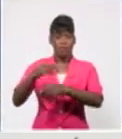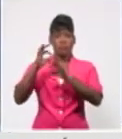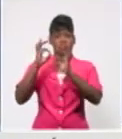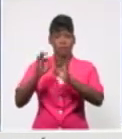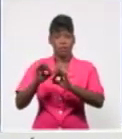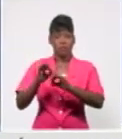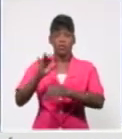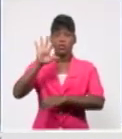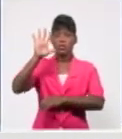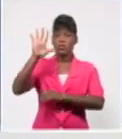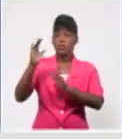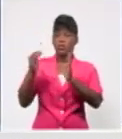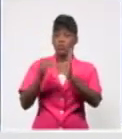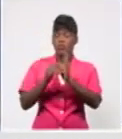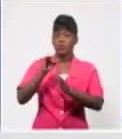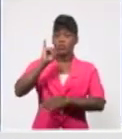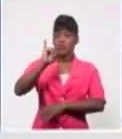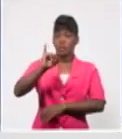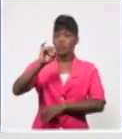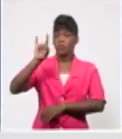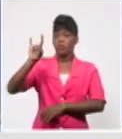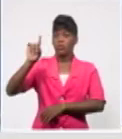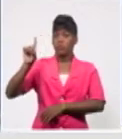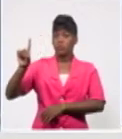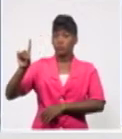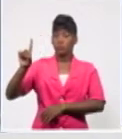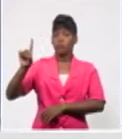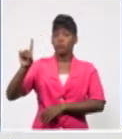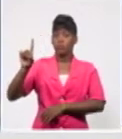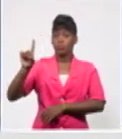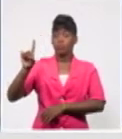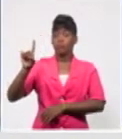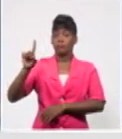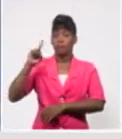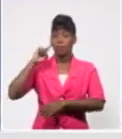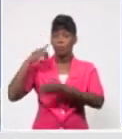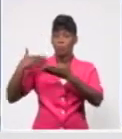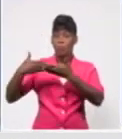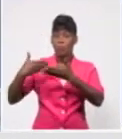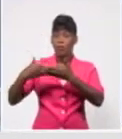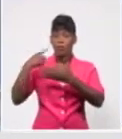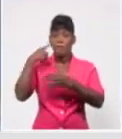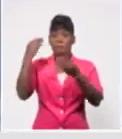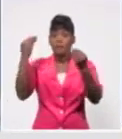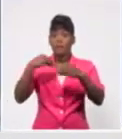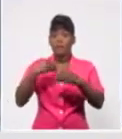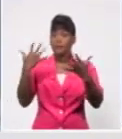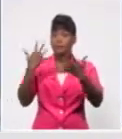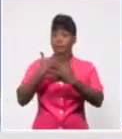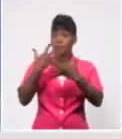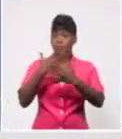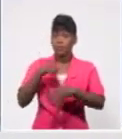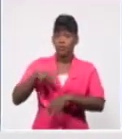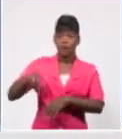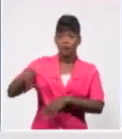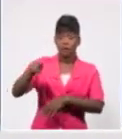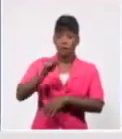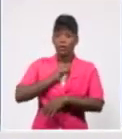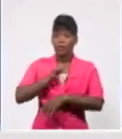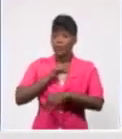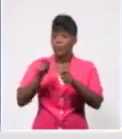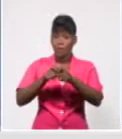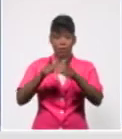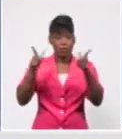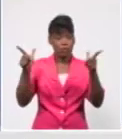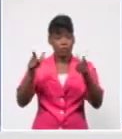5,691 to be exact. However, our main goal is to reach 6,000 or 7,000 samples in order to detect all asymptomatic